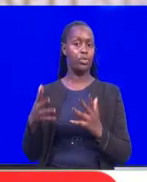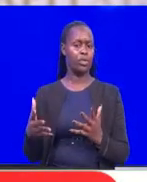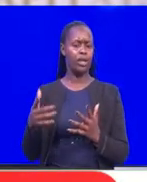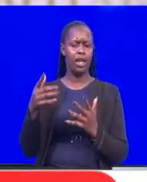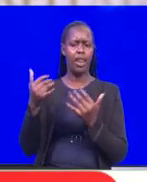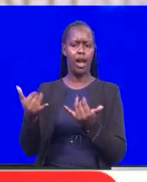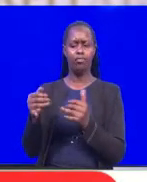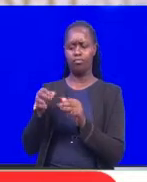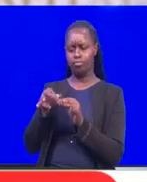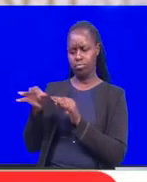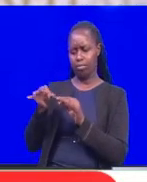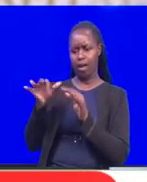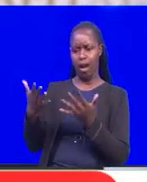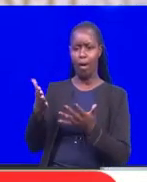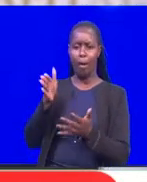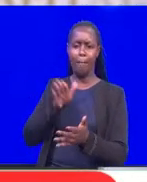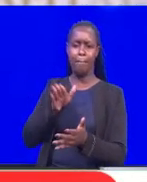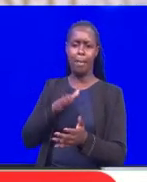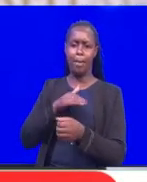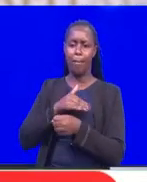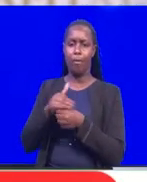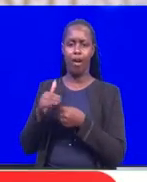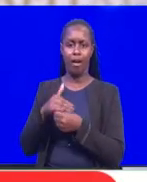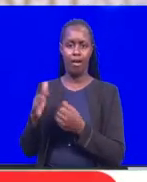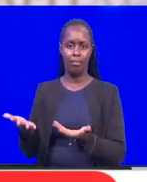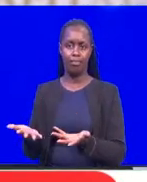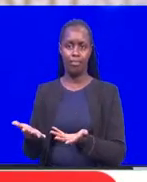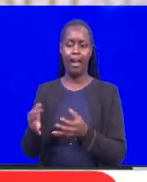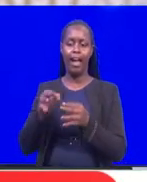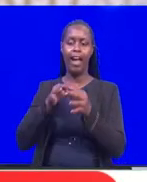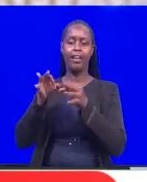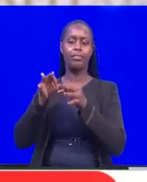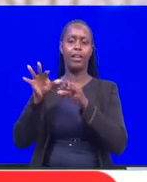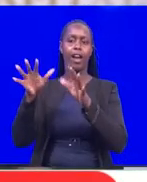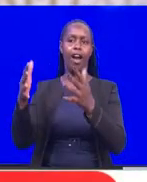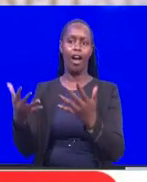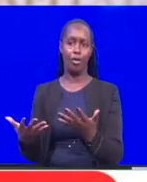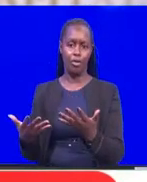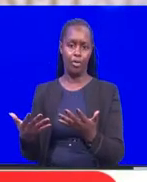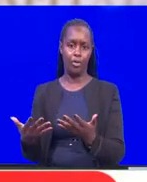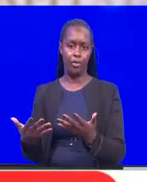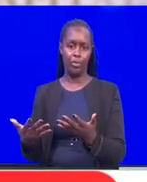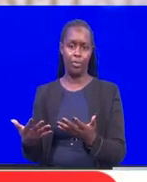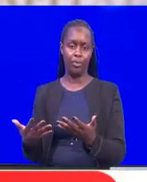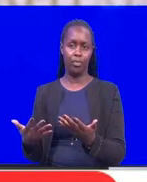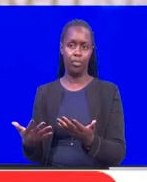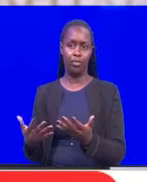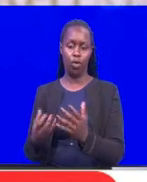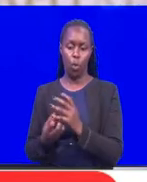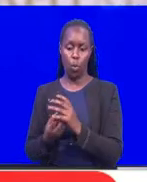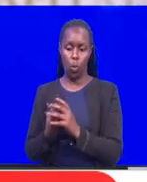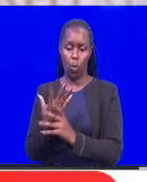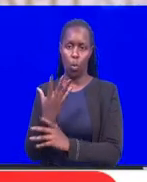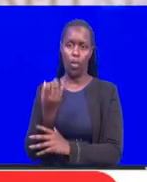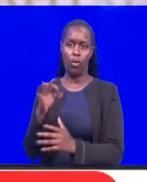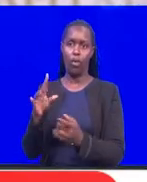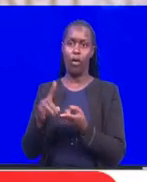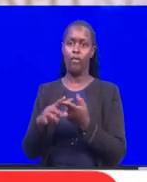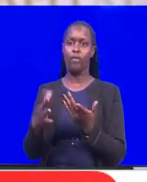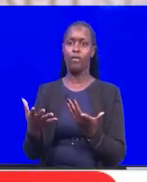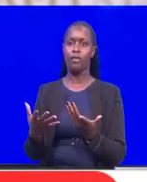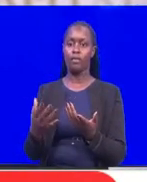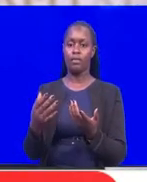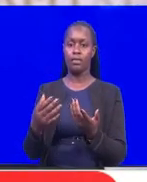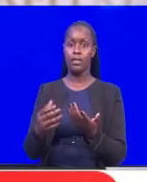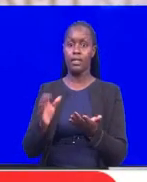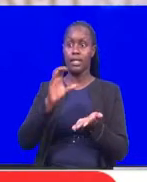to mama mboga? How do you translate that to the, you know, the growth of, the organic growth of